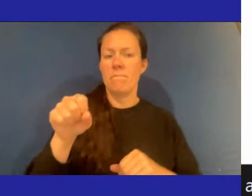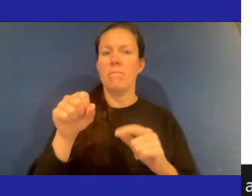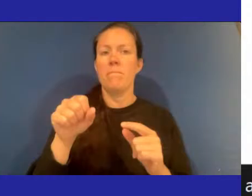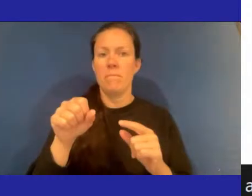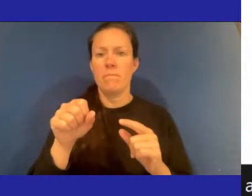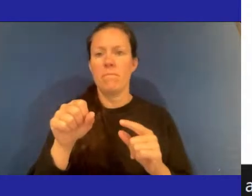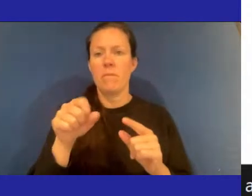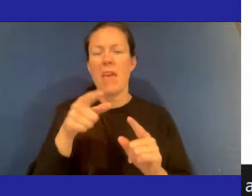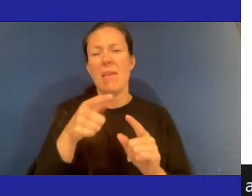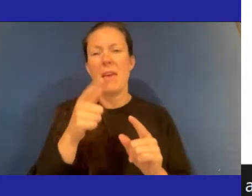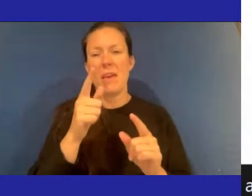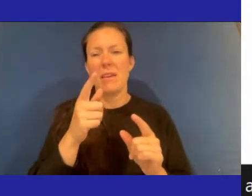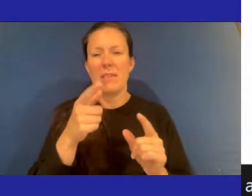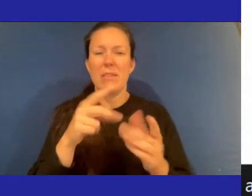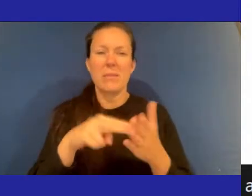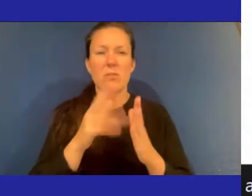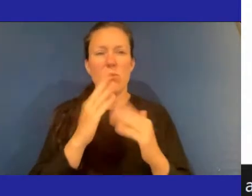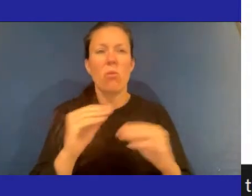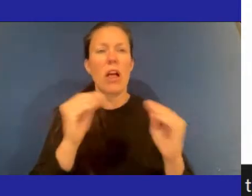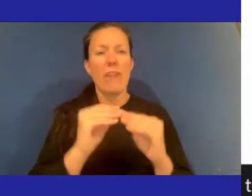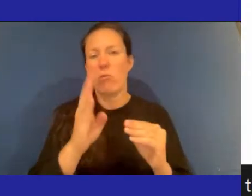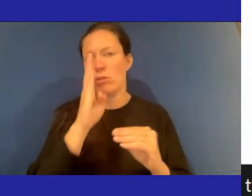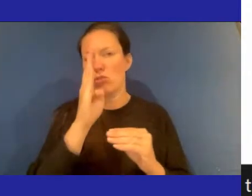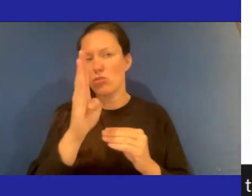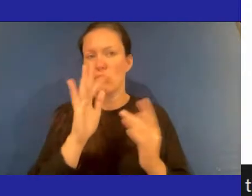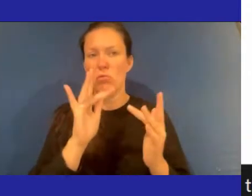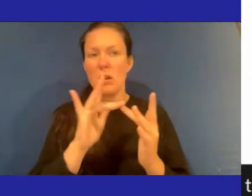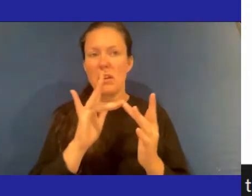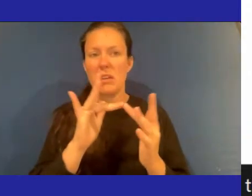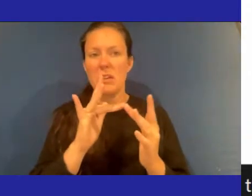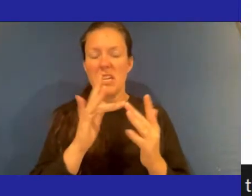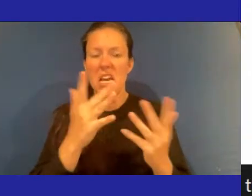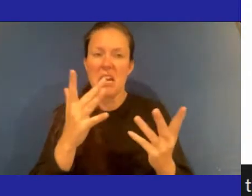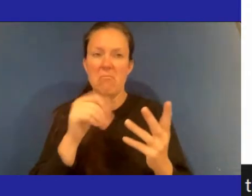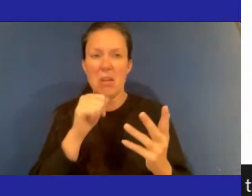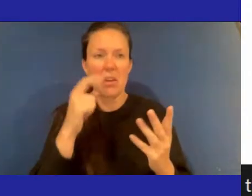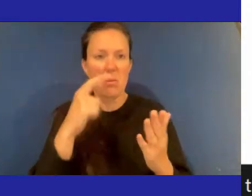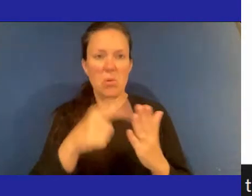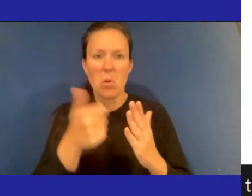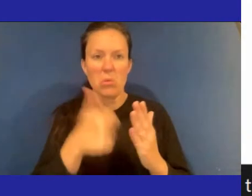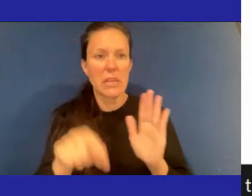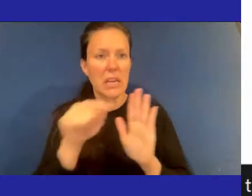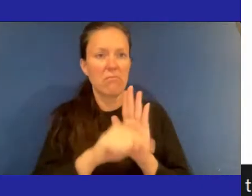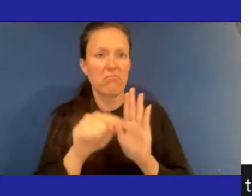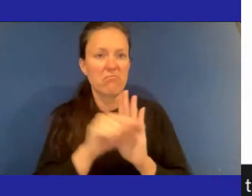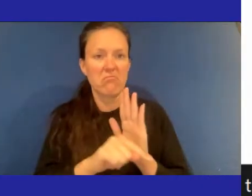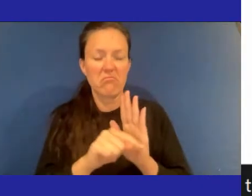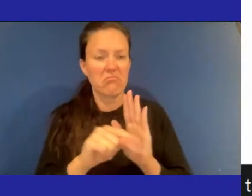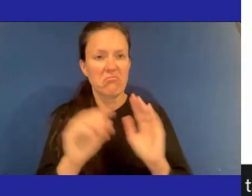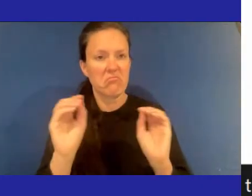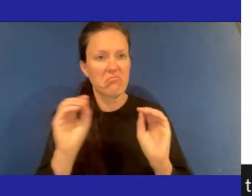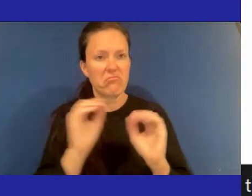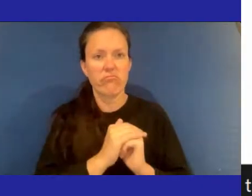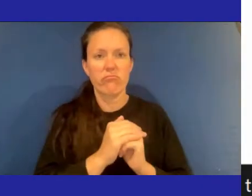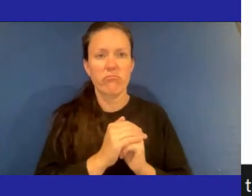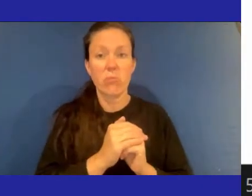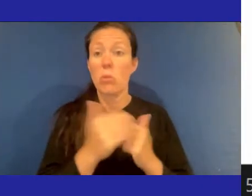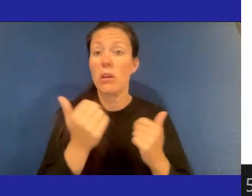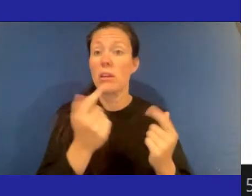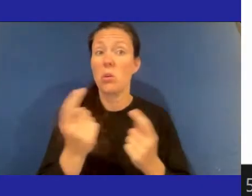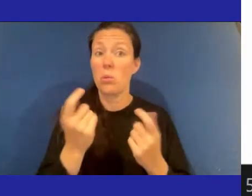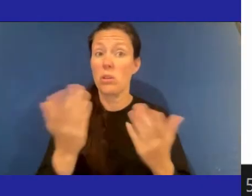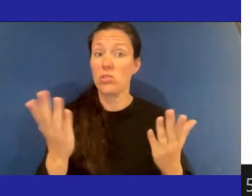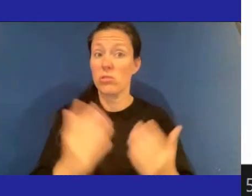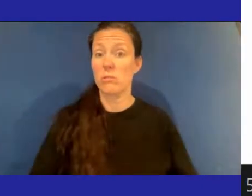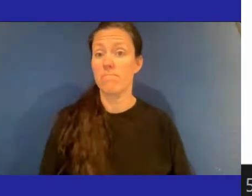direct. I don't see any disadvantages. So, no further questions. Dr. Katz, how do you feel?